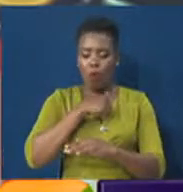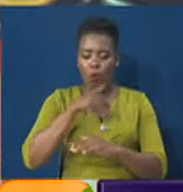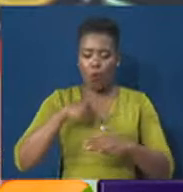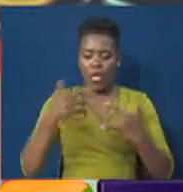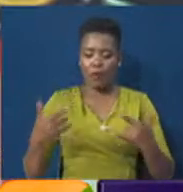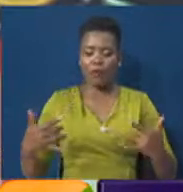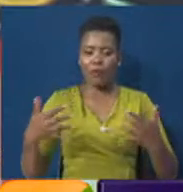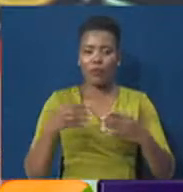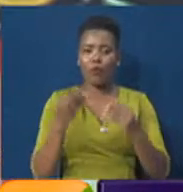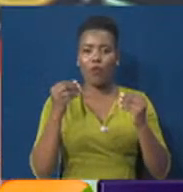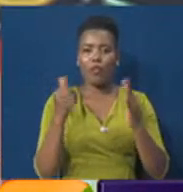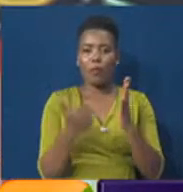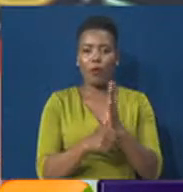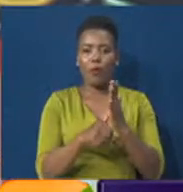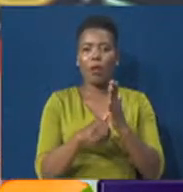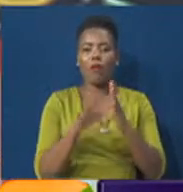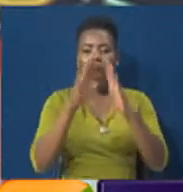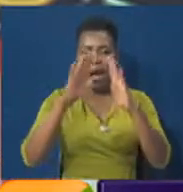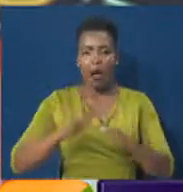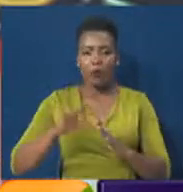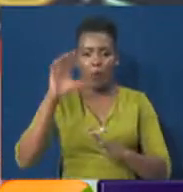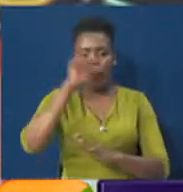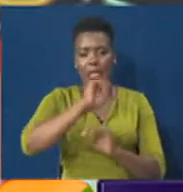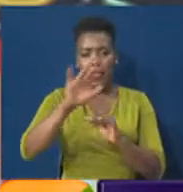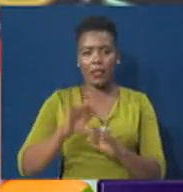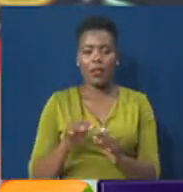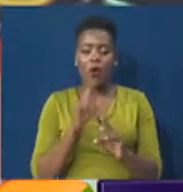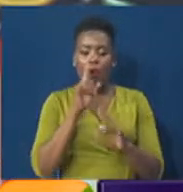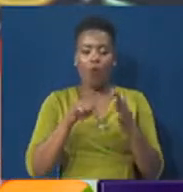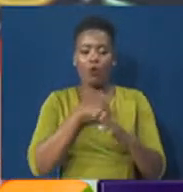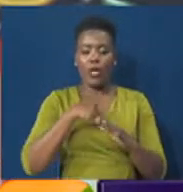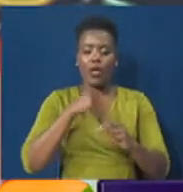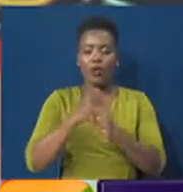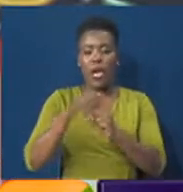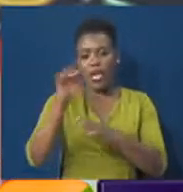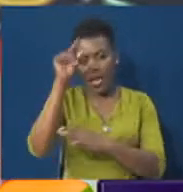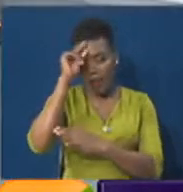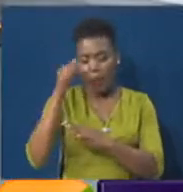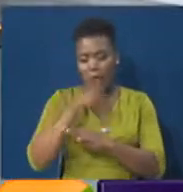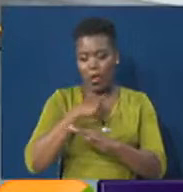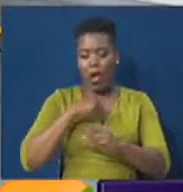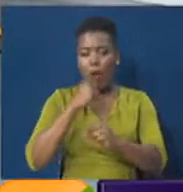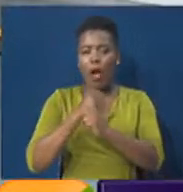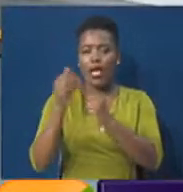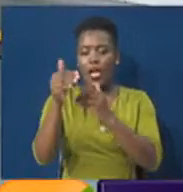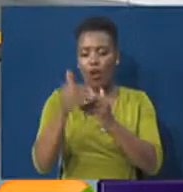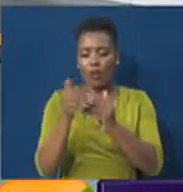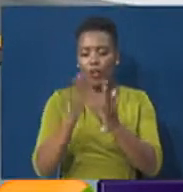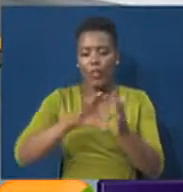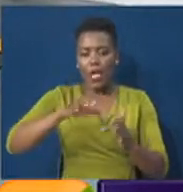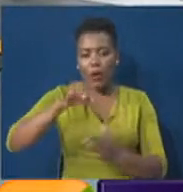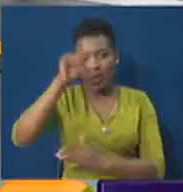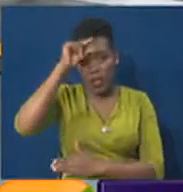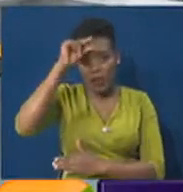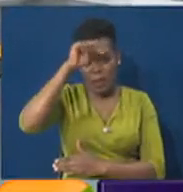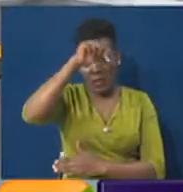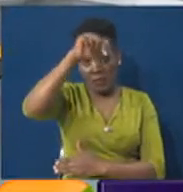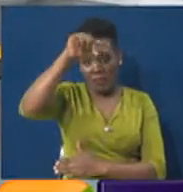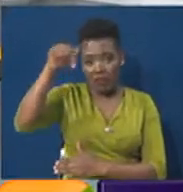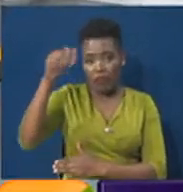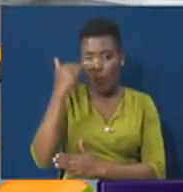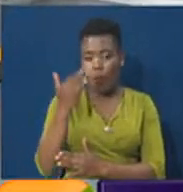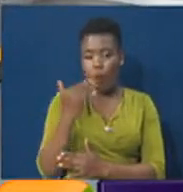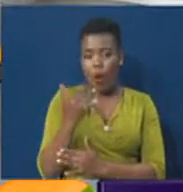gap. Okay. What we are doing as a government, we are working closely with the county government